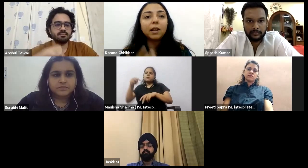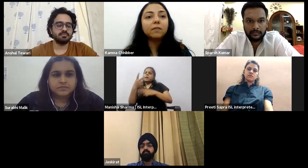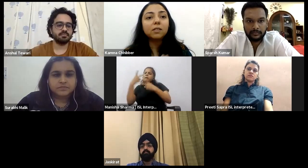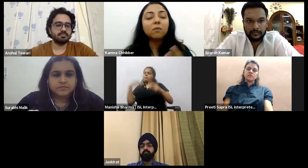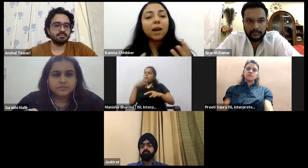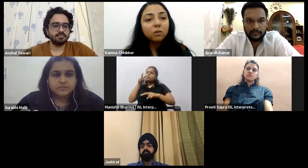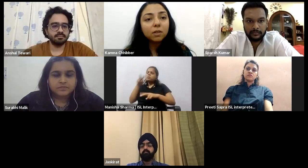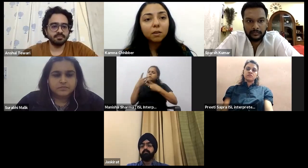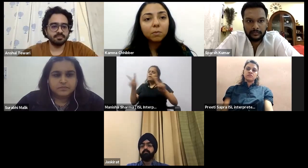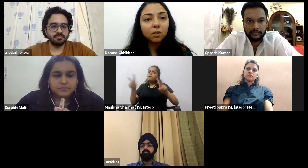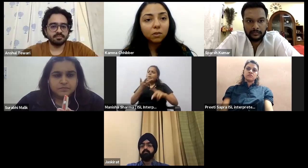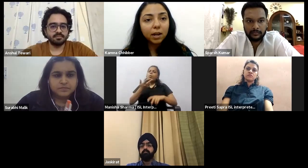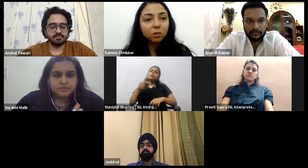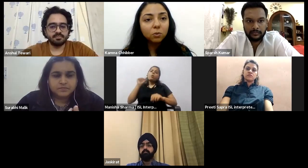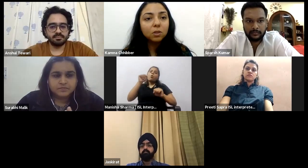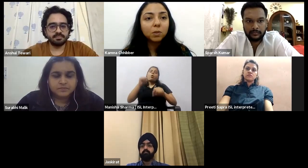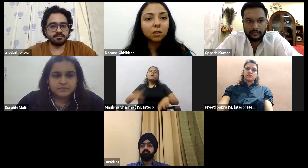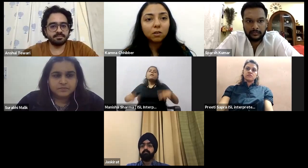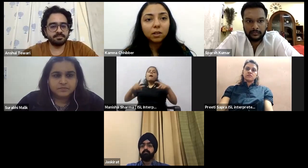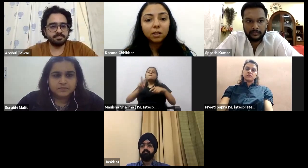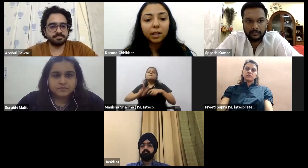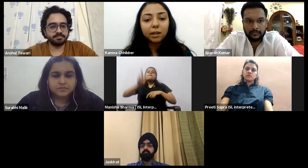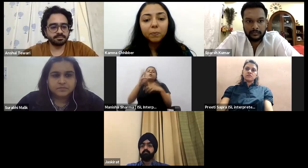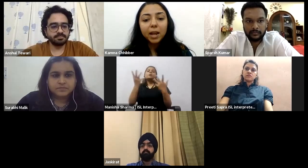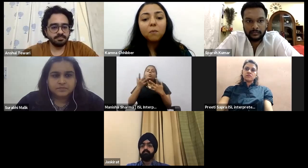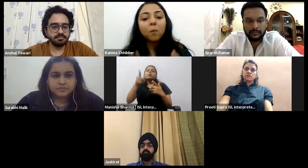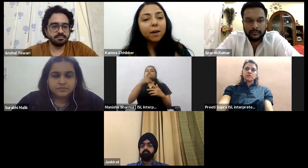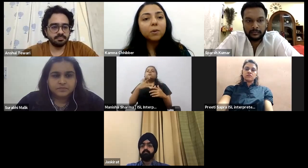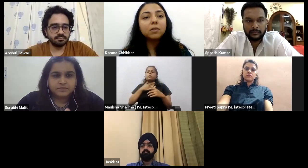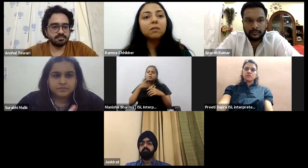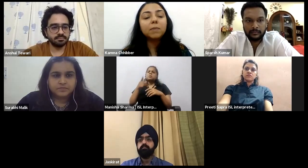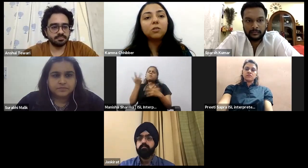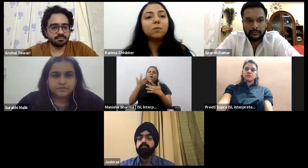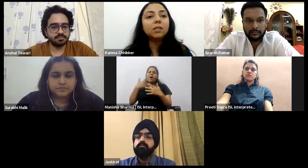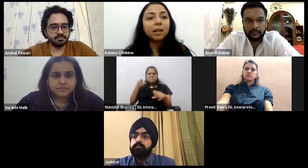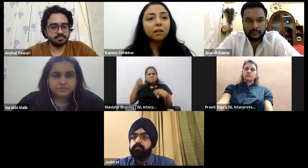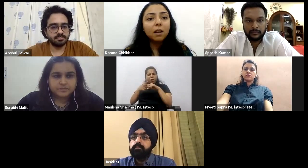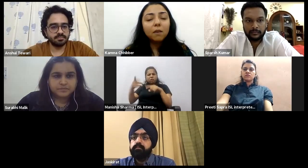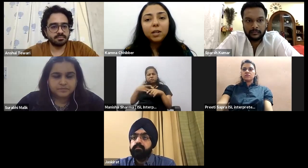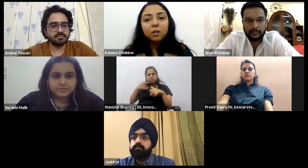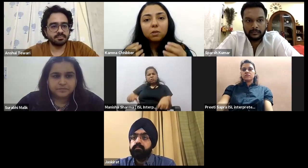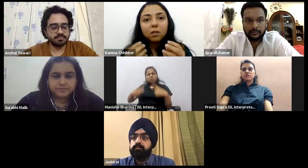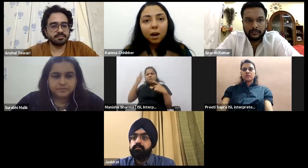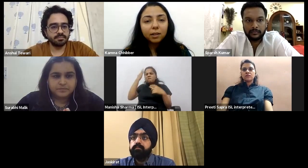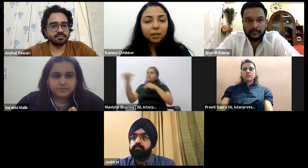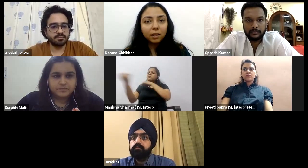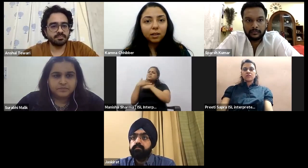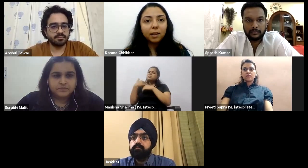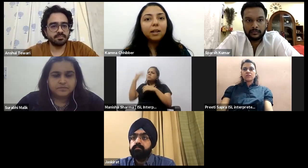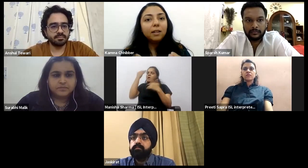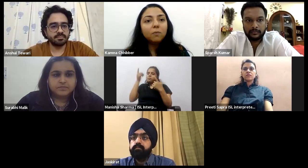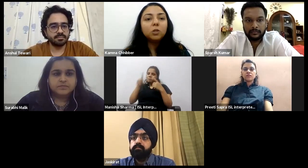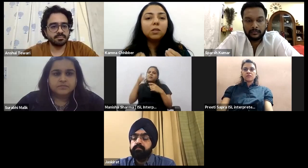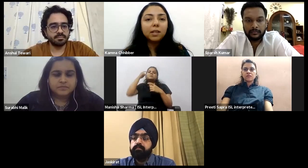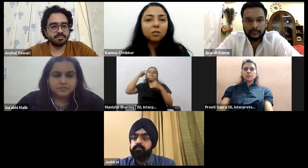particular lifestyles or values that are being looked at through this particular content? And why was this message even sent? We need to start creating